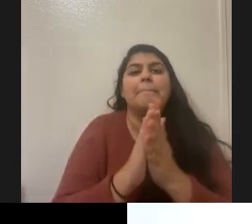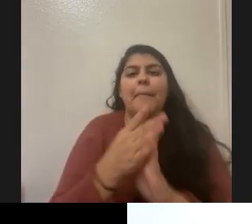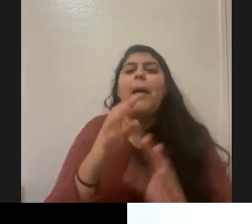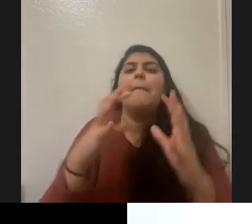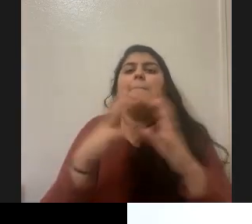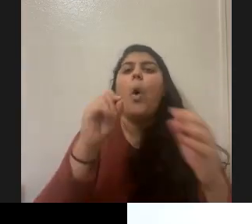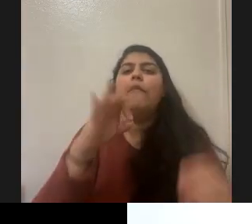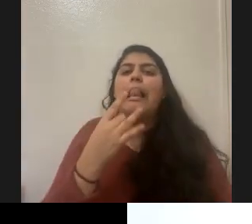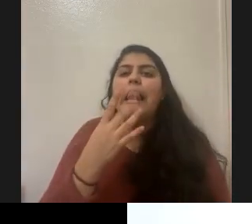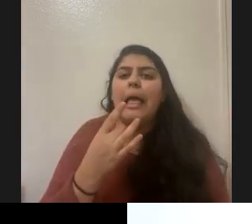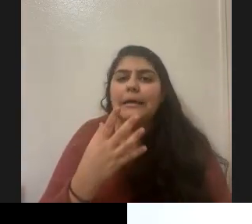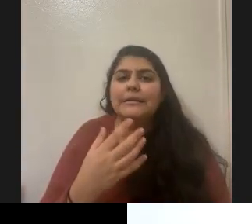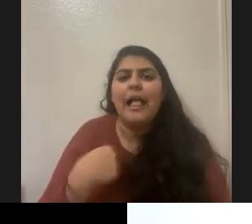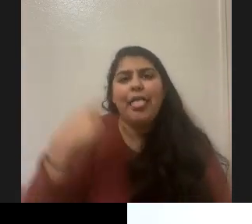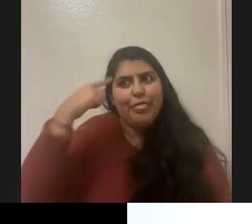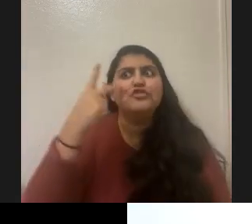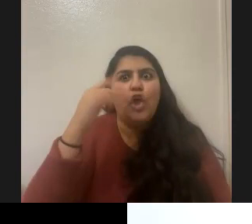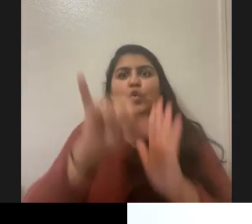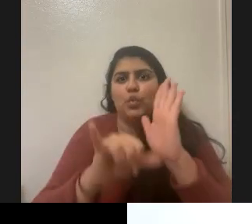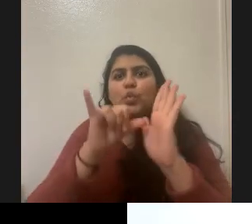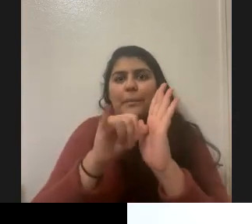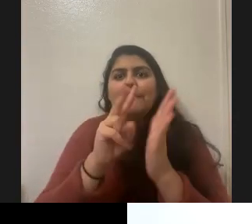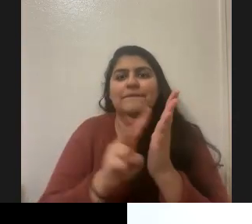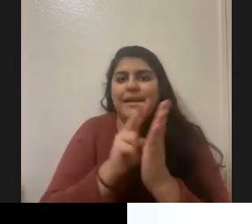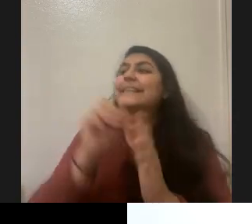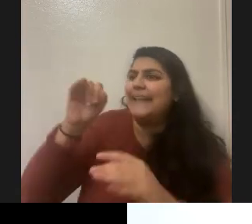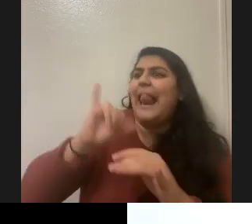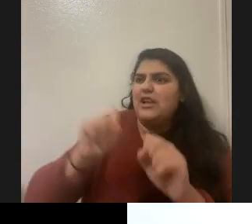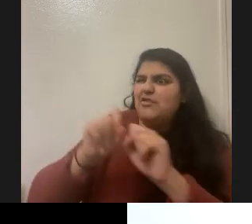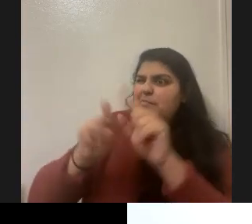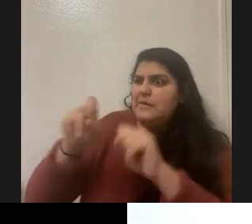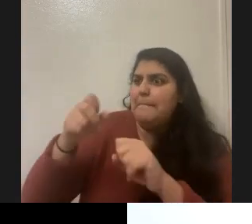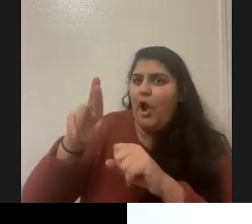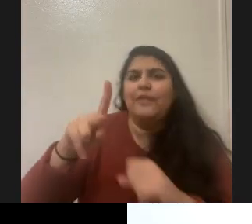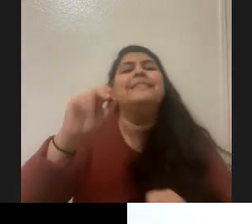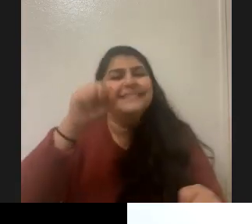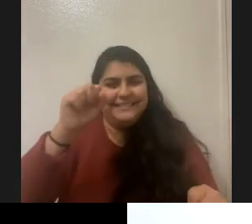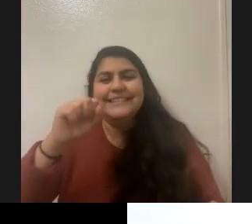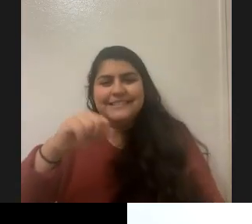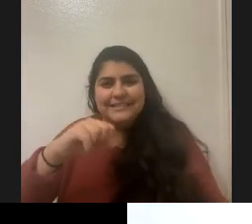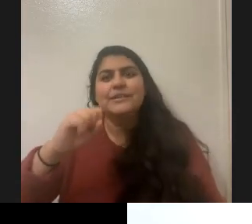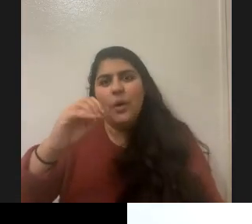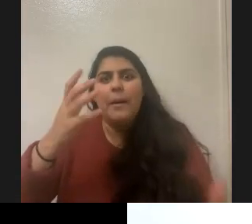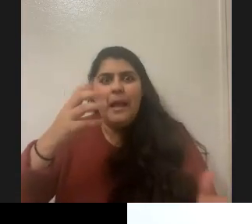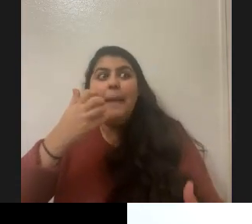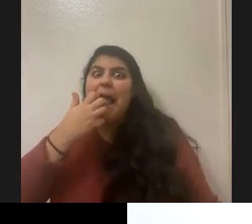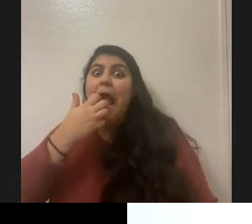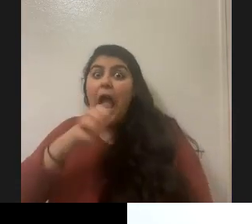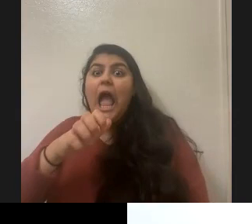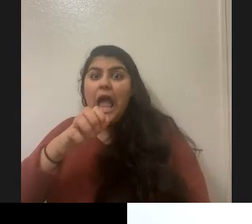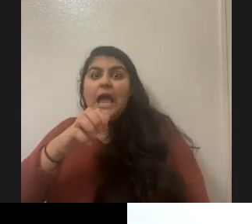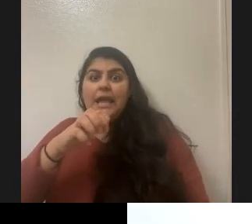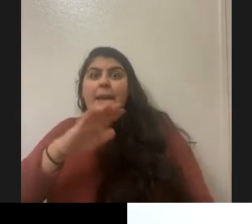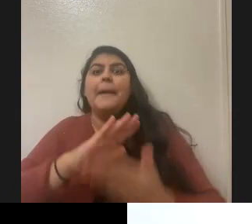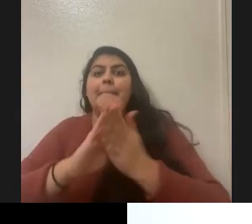light. I think I saw Yeah, a YouTube video I somewhere. think they like start sparking. I think Yeah, that's what so happens. it must get so hot that it turns into